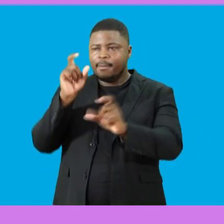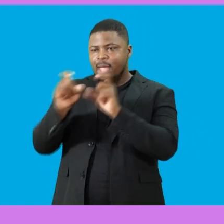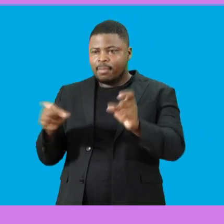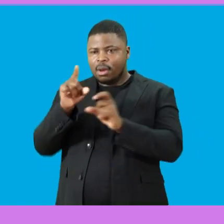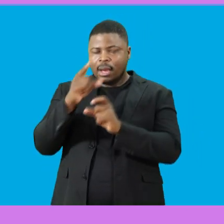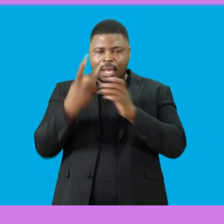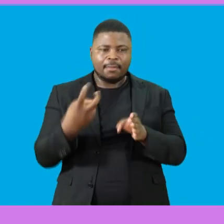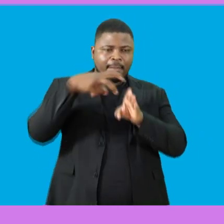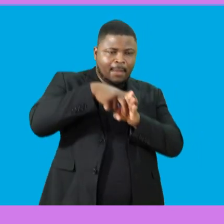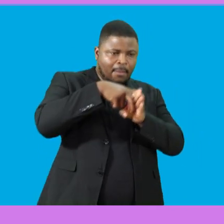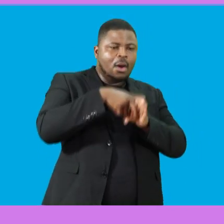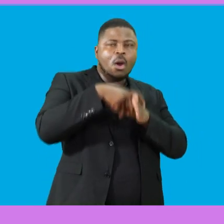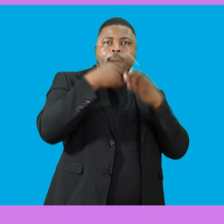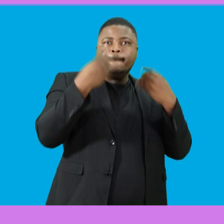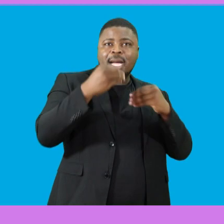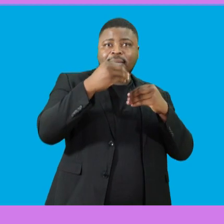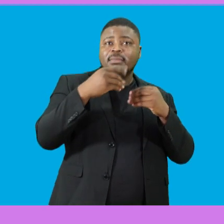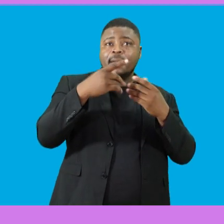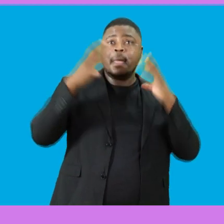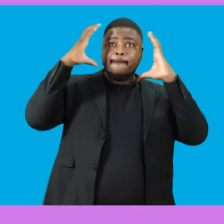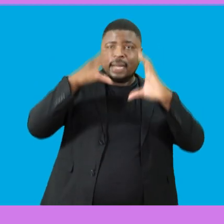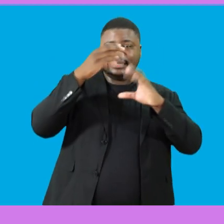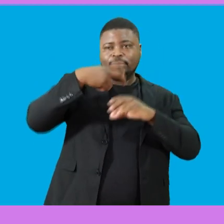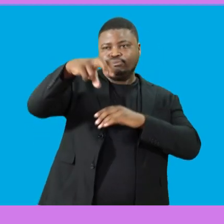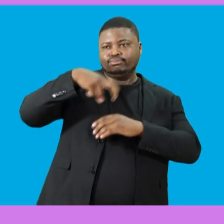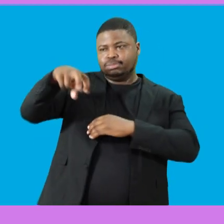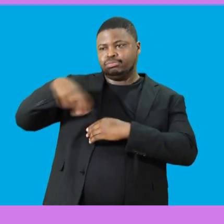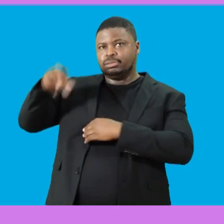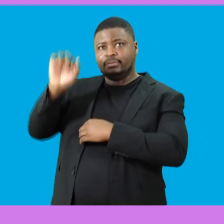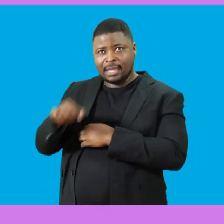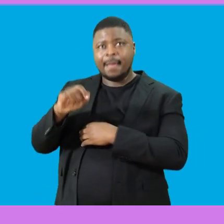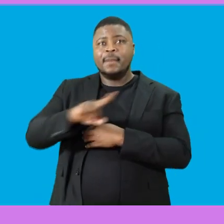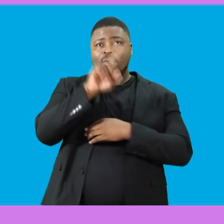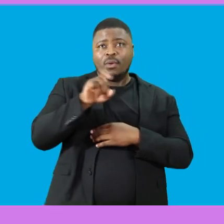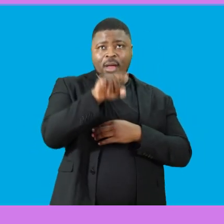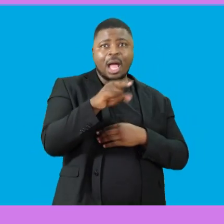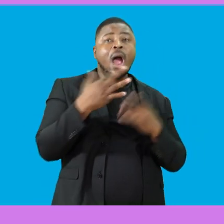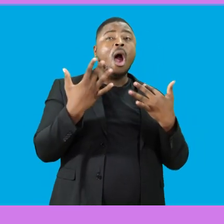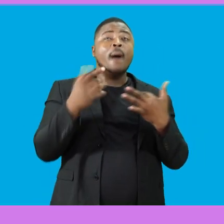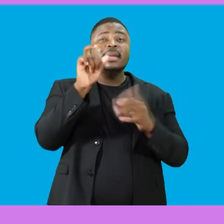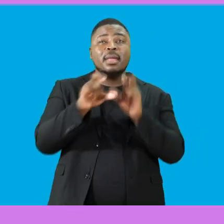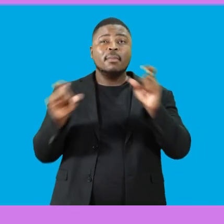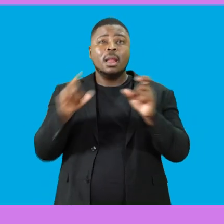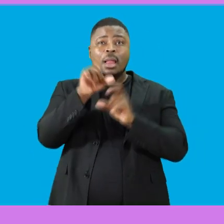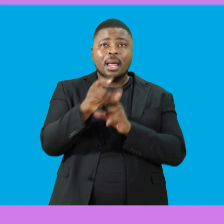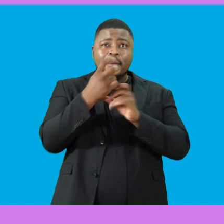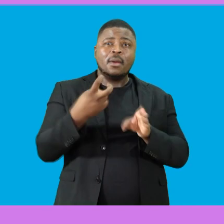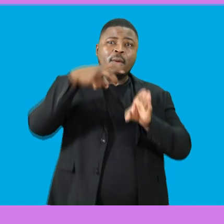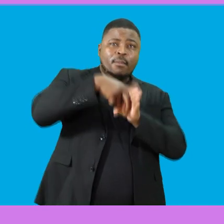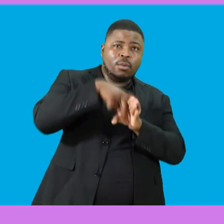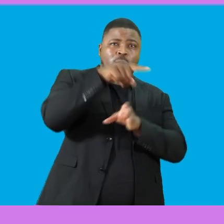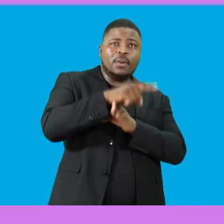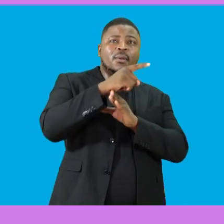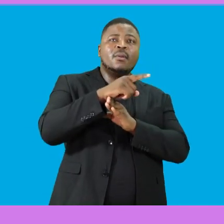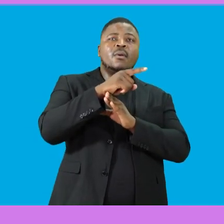in different bus trips. Question 1 says, which bus trip had the most number of people? So we have to check where the graph